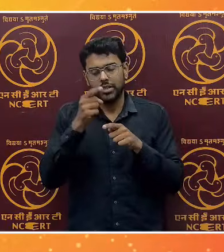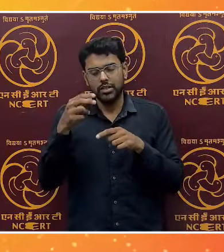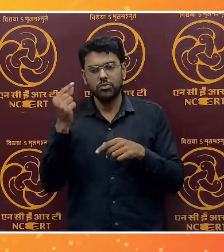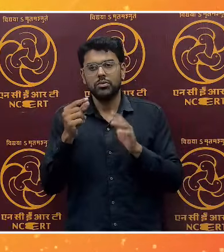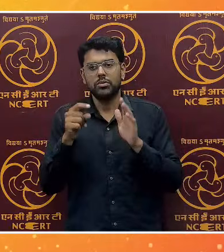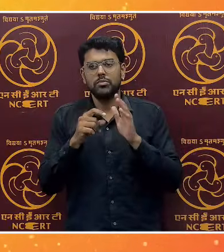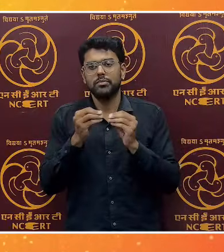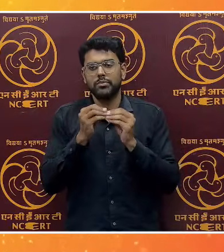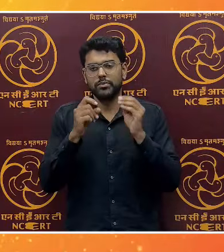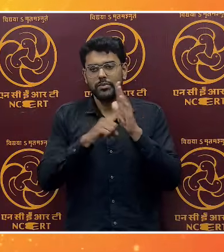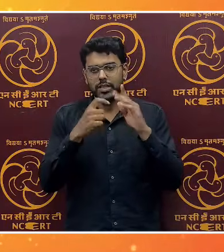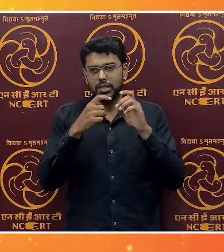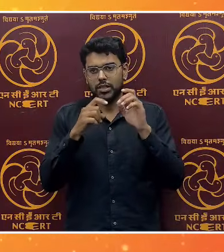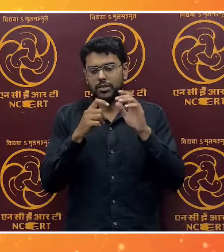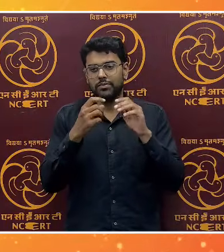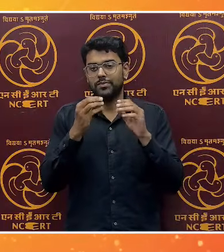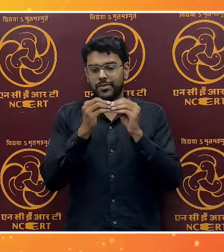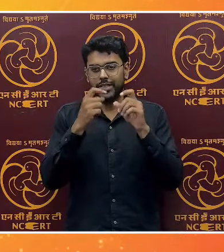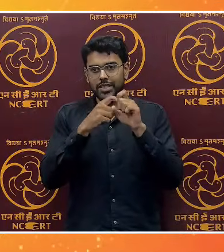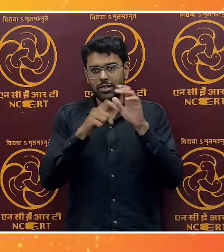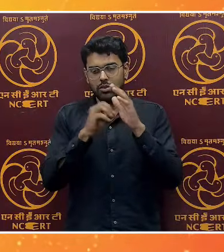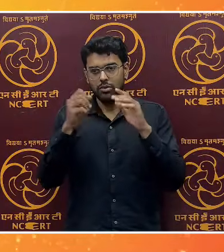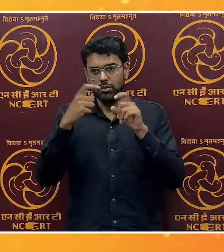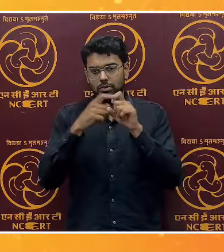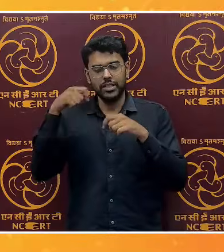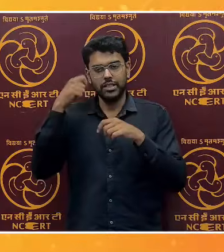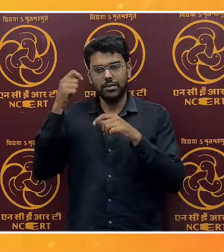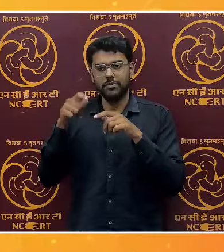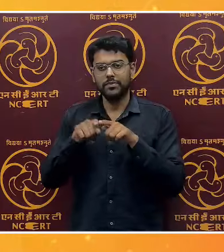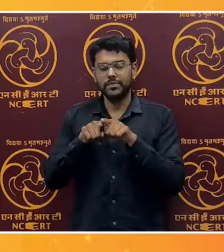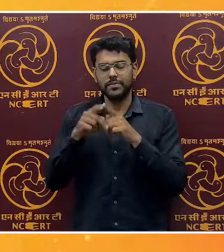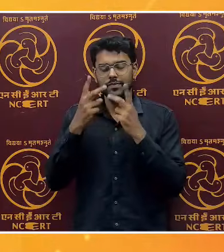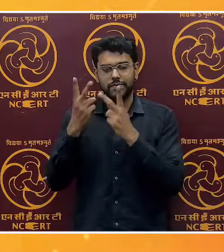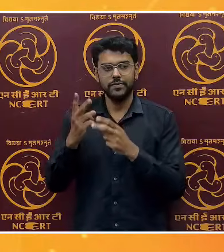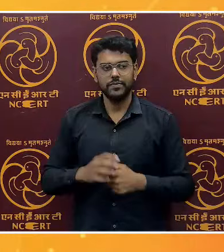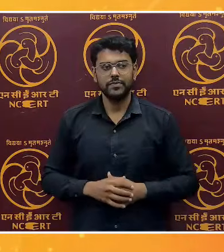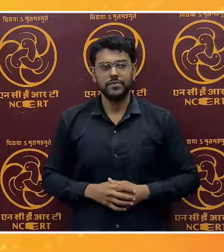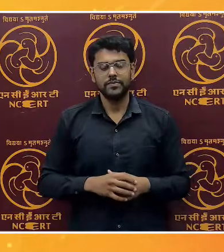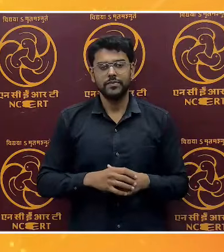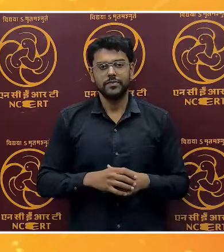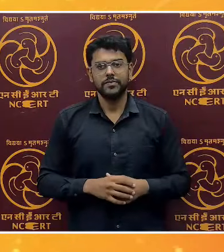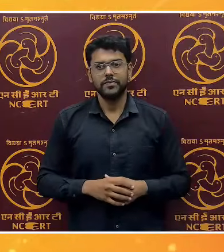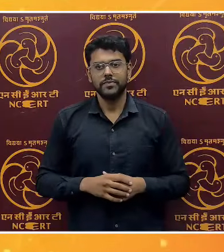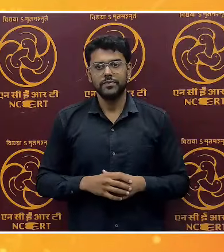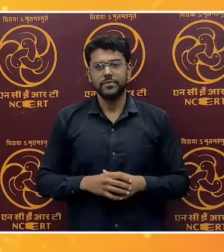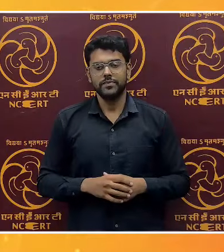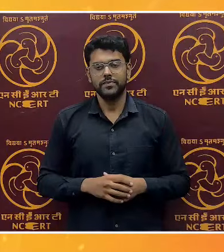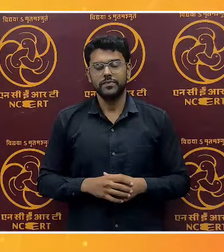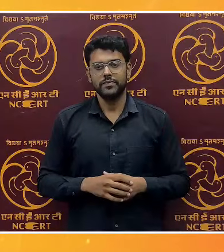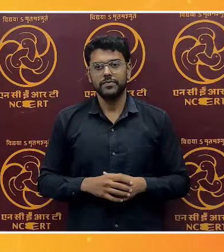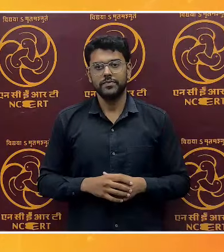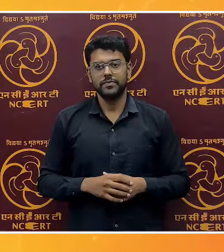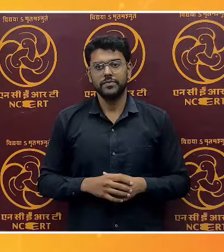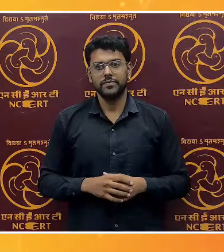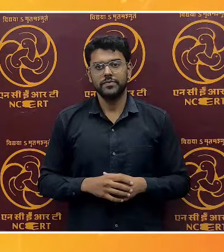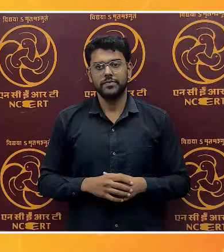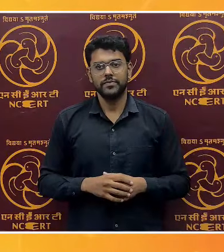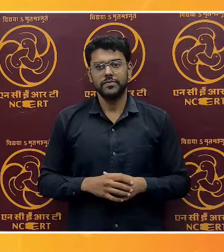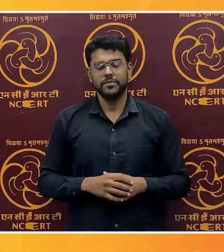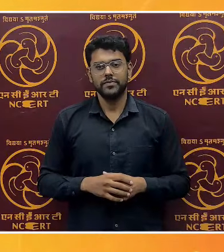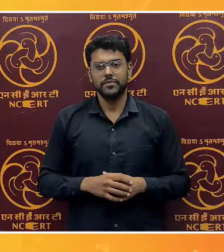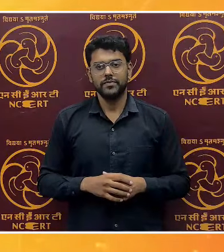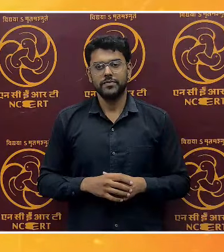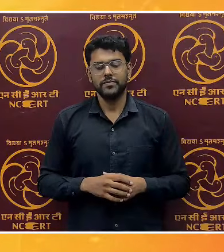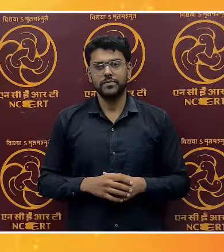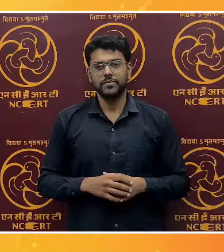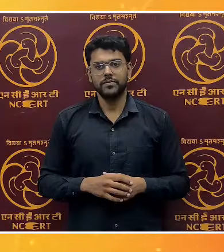Okay. And this is one example of the B-roll. Let's watch it. All right. The beaker to my left contains quicklime, also known as